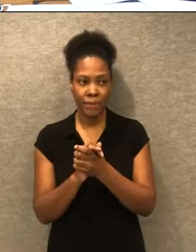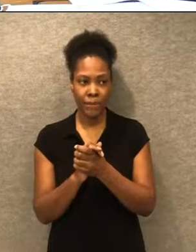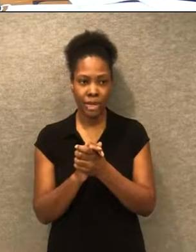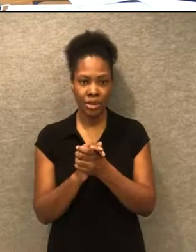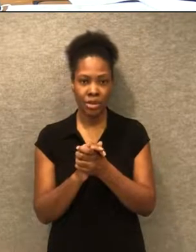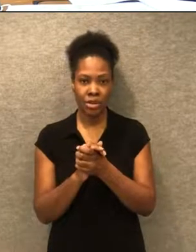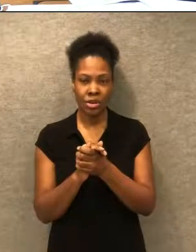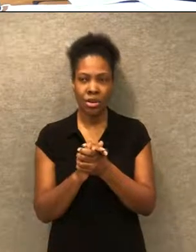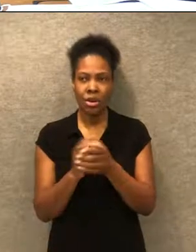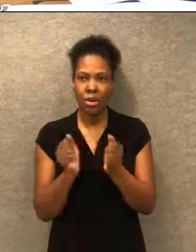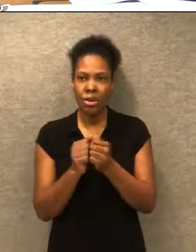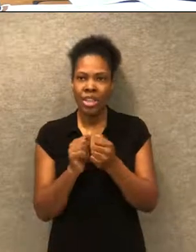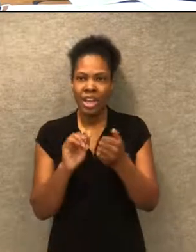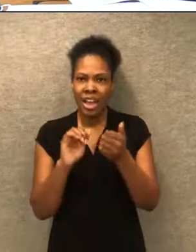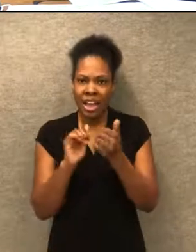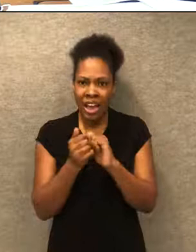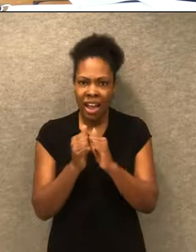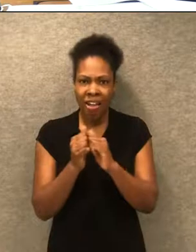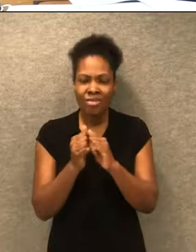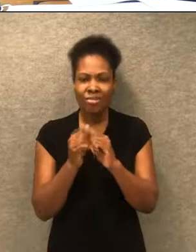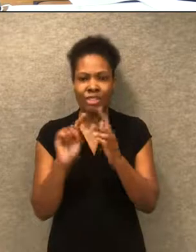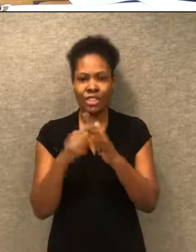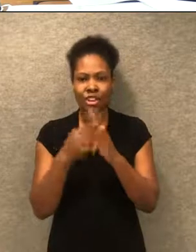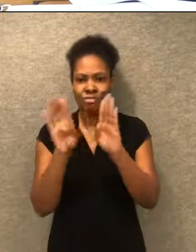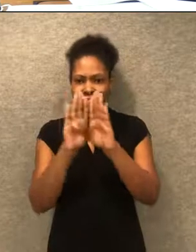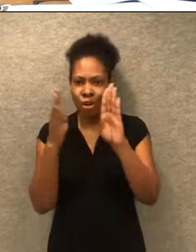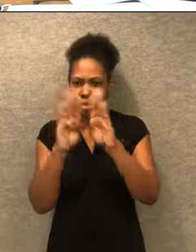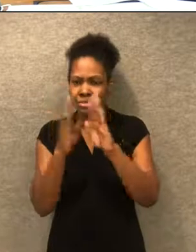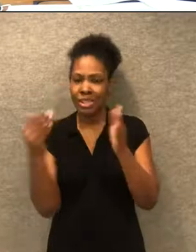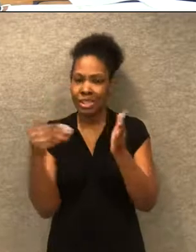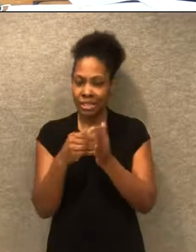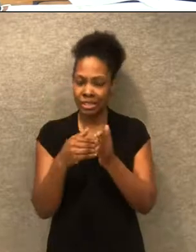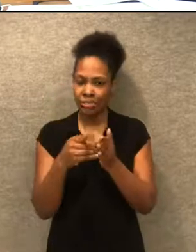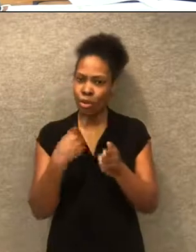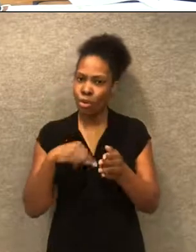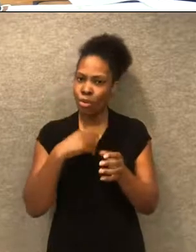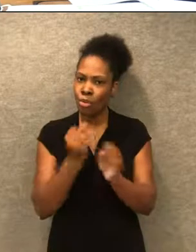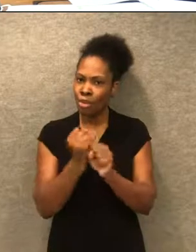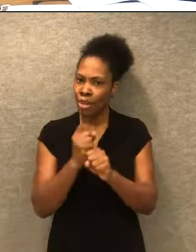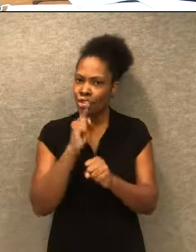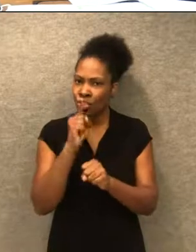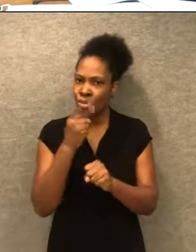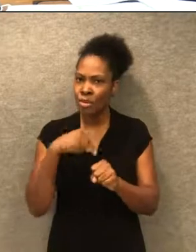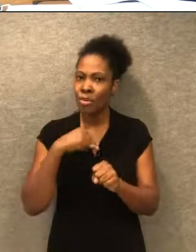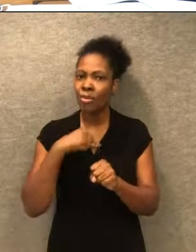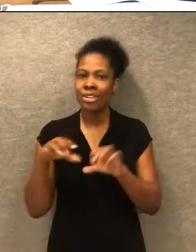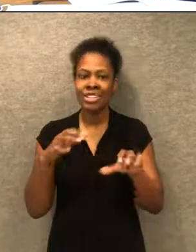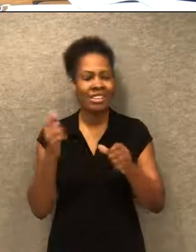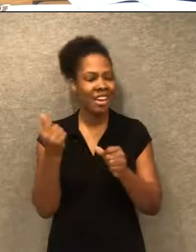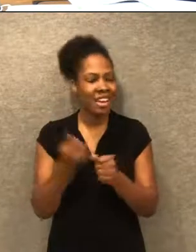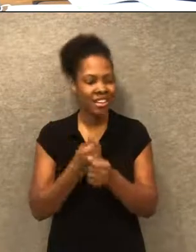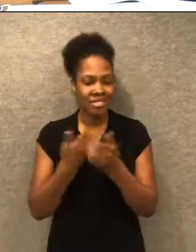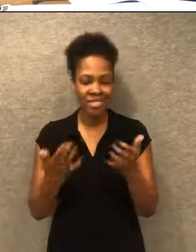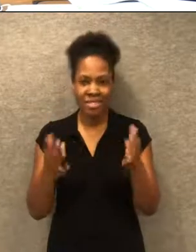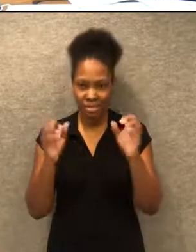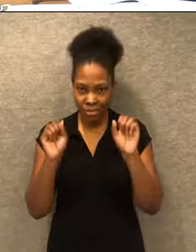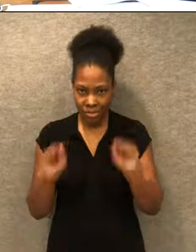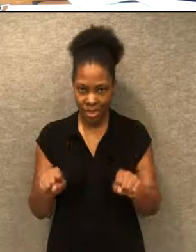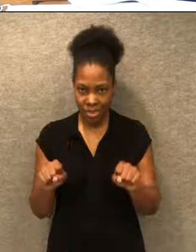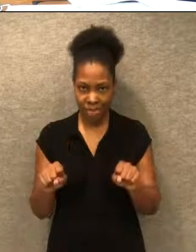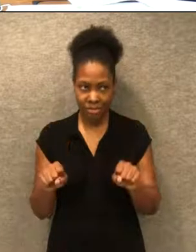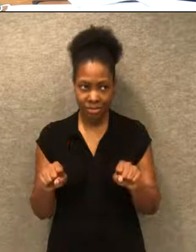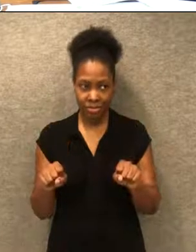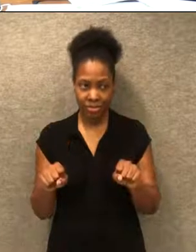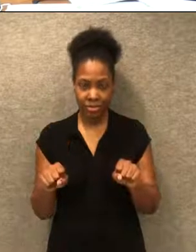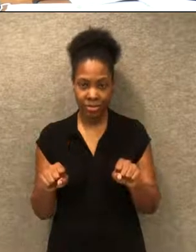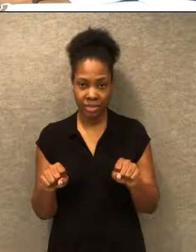we open up. Because when we open up, we want to make sure that we did everything we can in the city to make sure that we